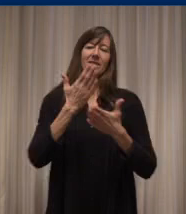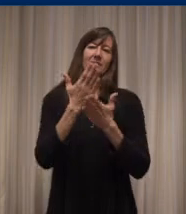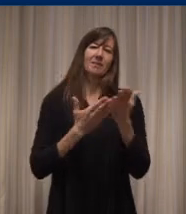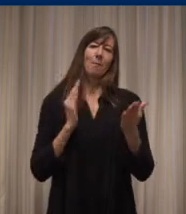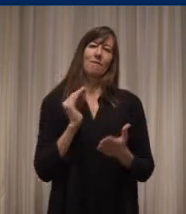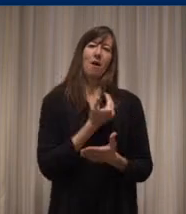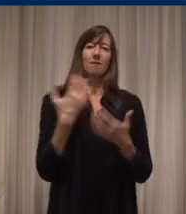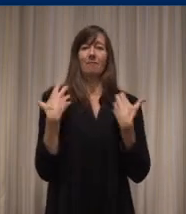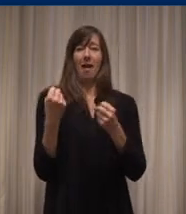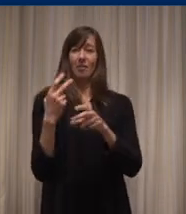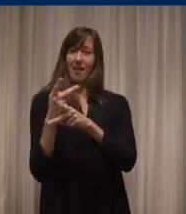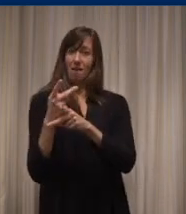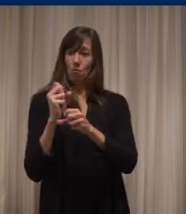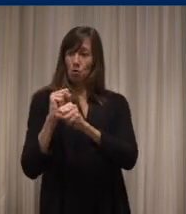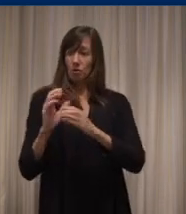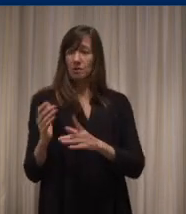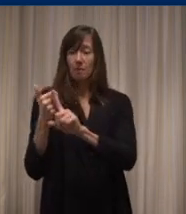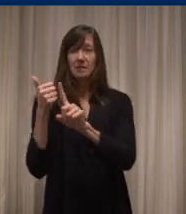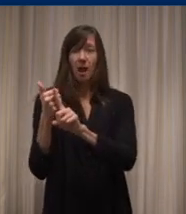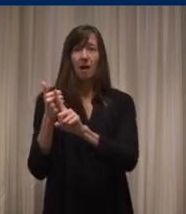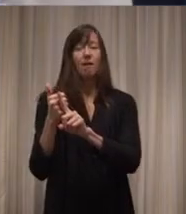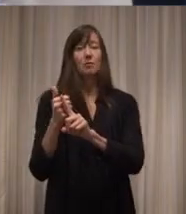speak from Ulster County, are receiving